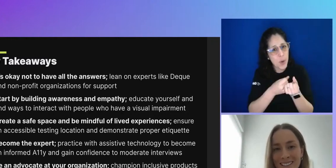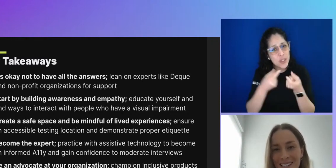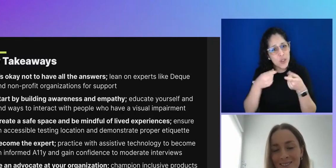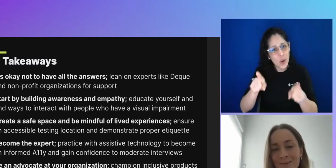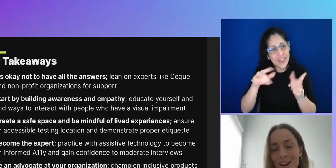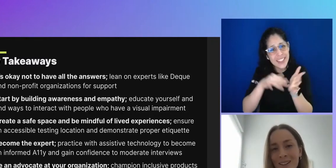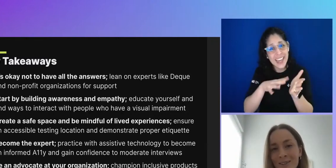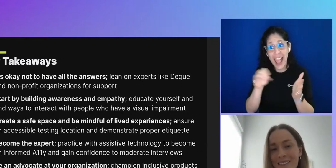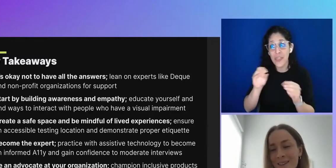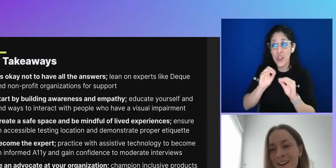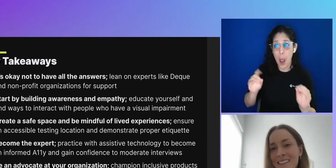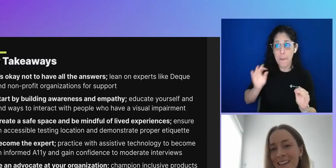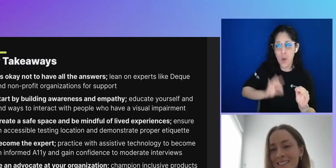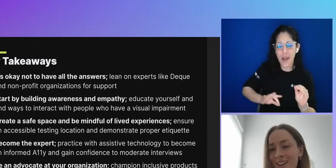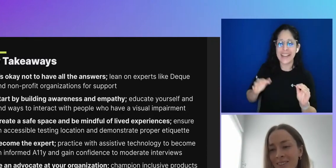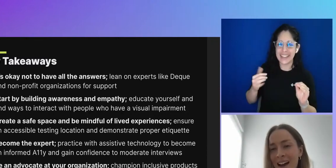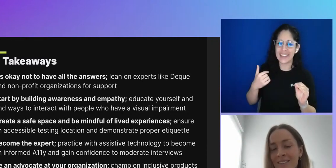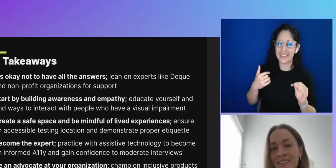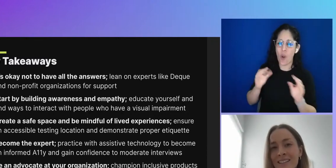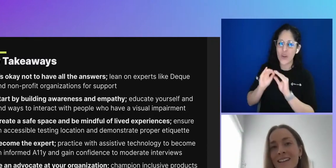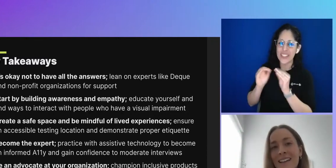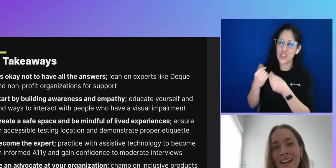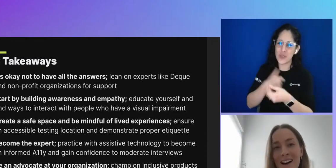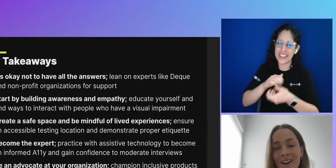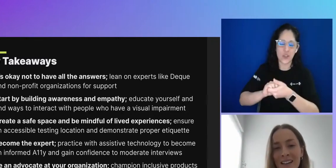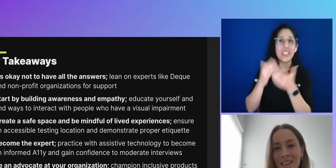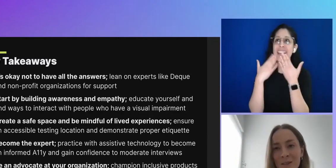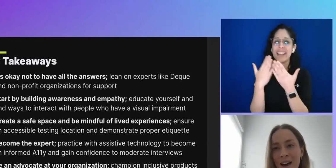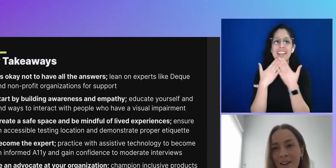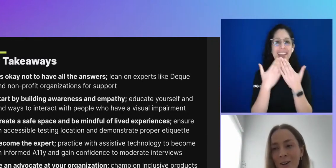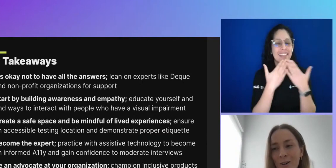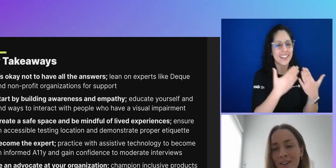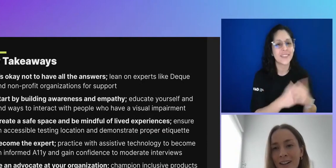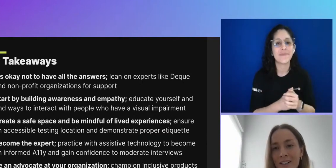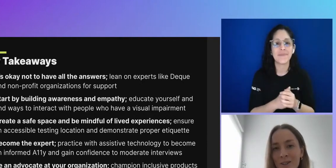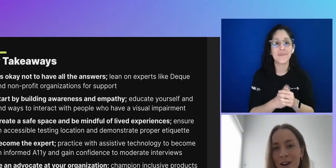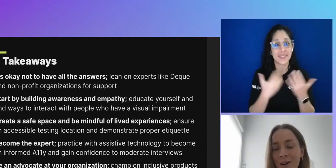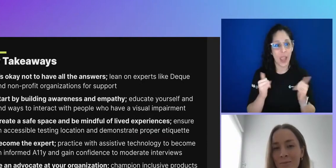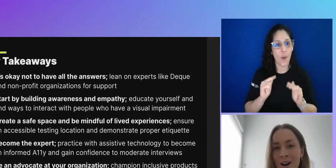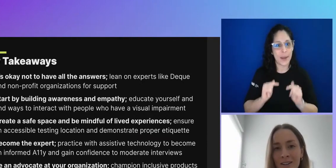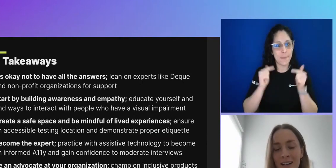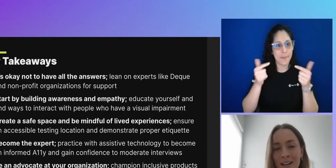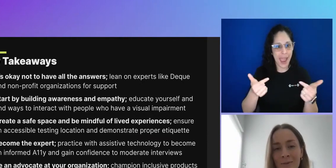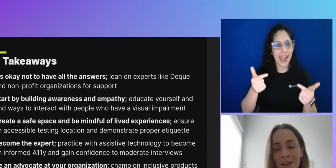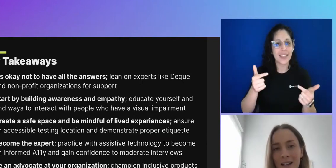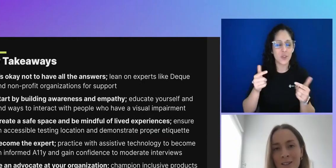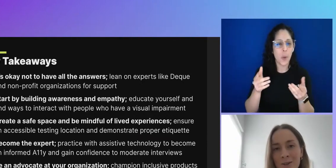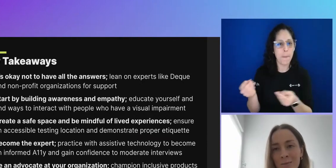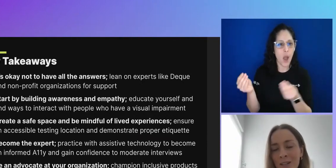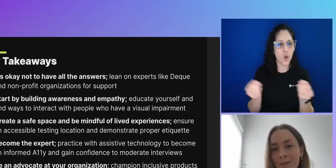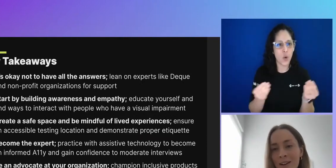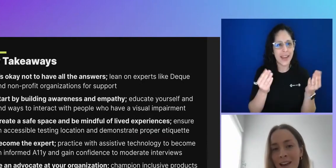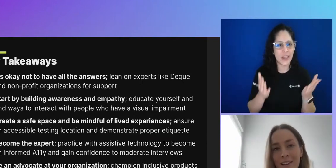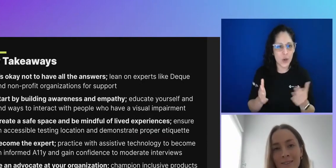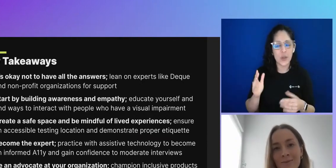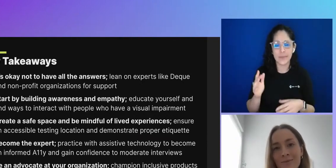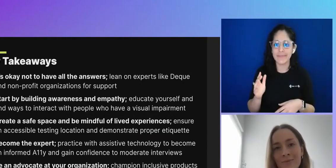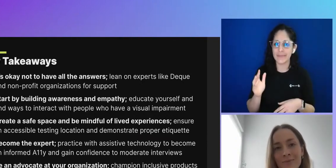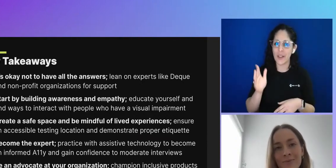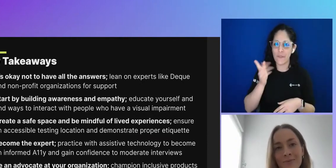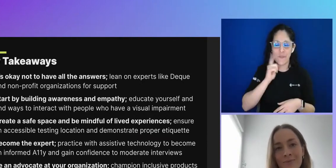nonprofit organization we partnered with. So many thanks all around, and I'll hand this back over to our moderator and we'll get into some